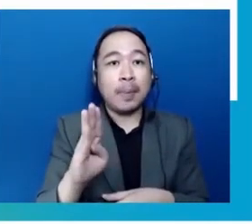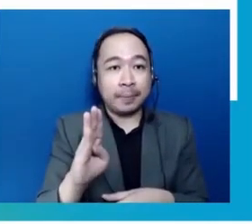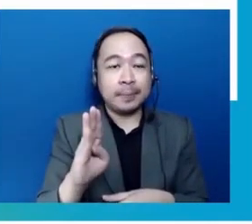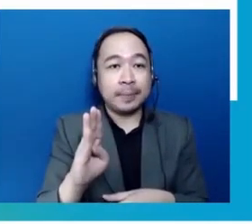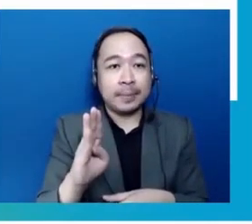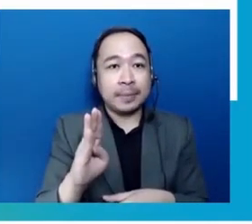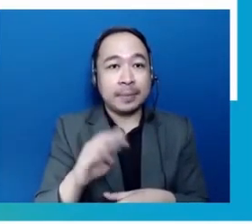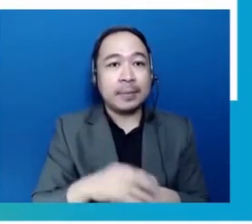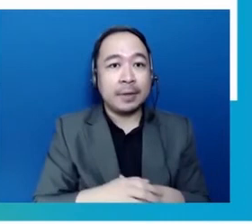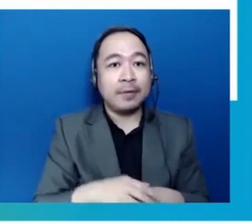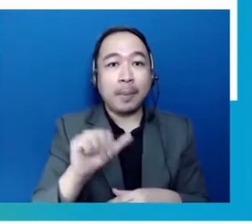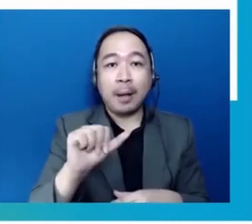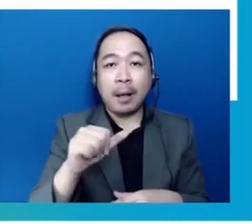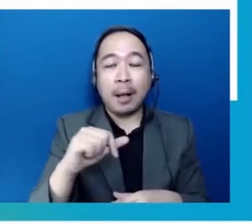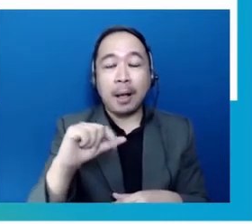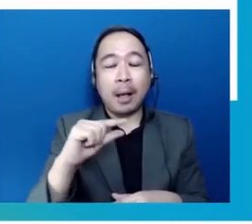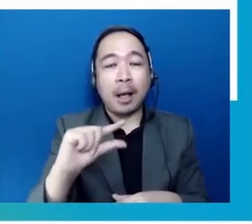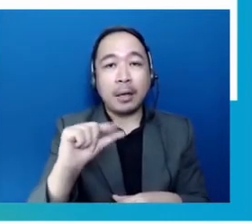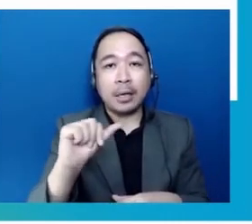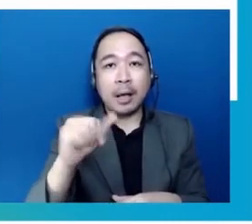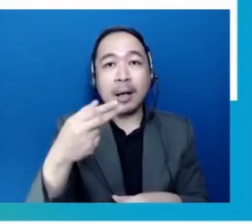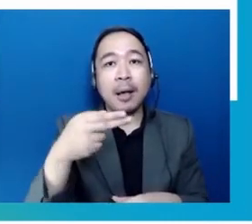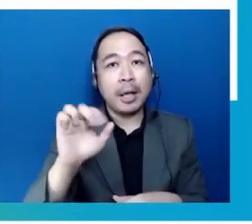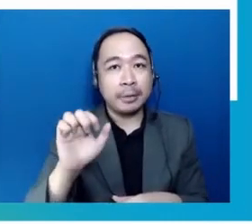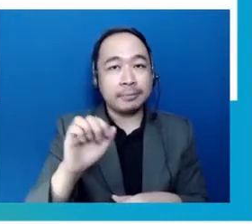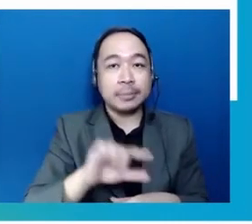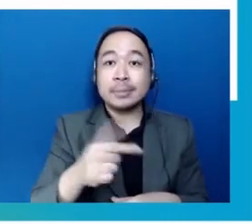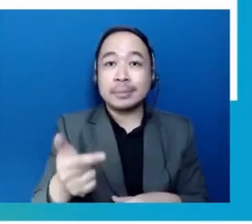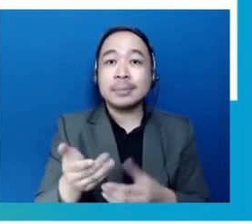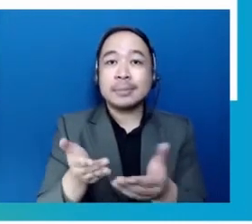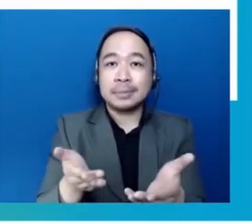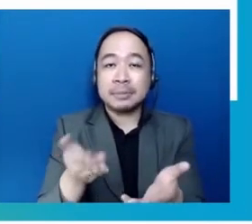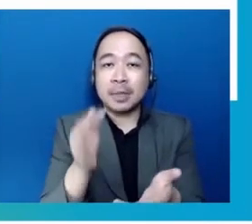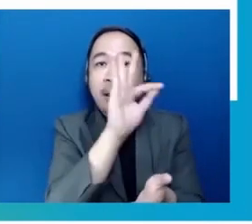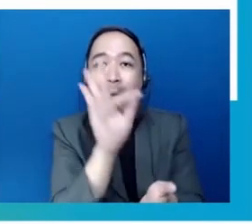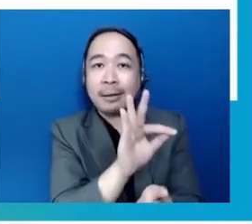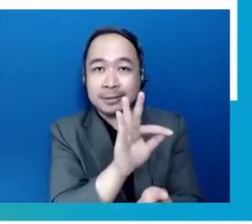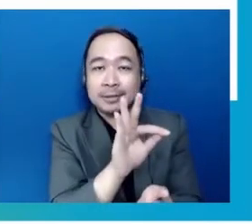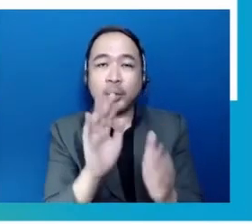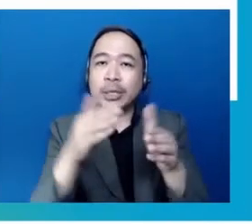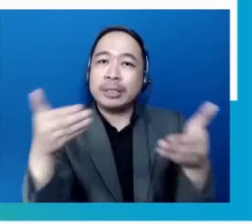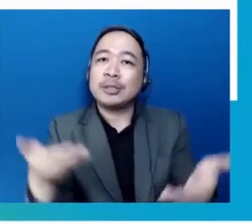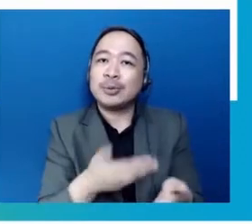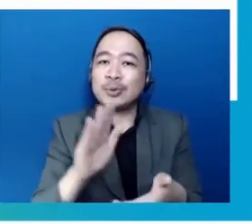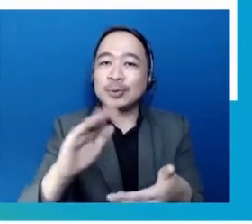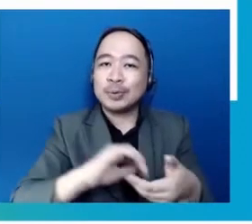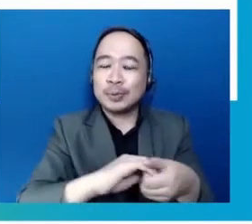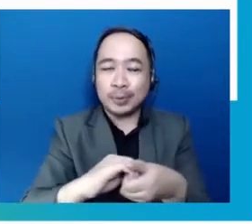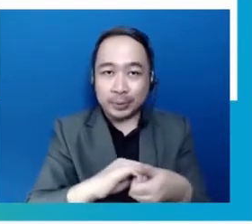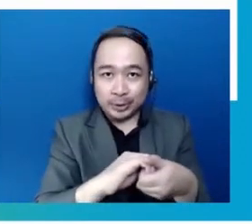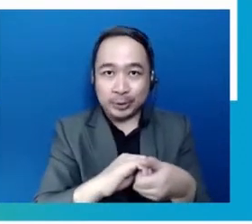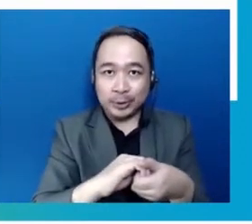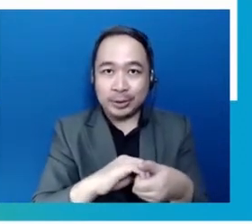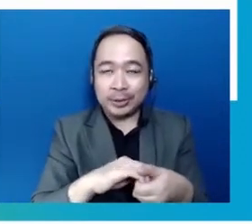AGAHE. Over to you to ask, introduce your organization and address